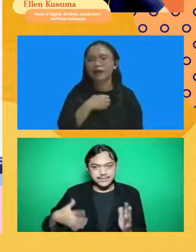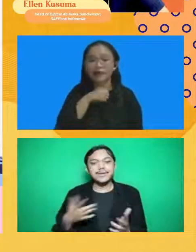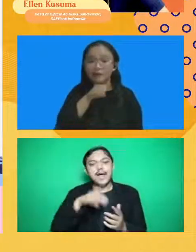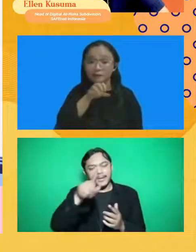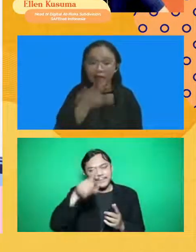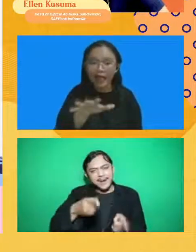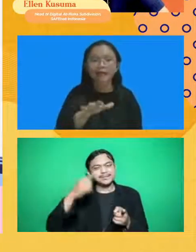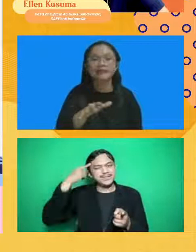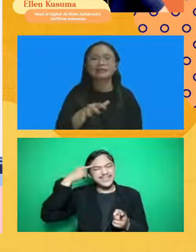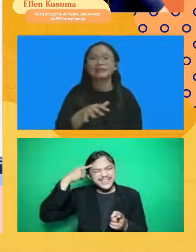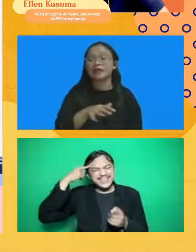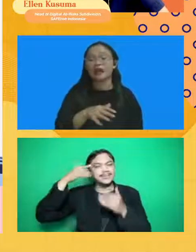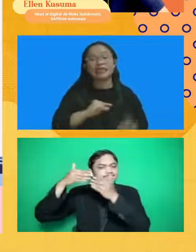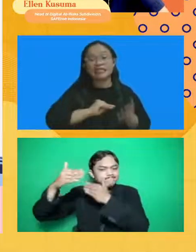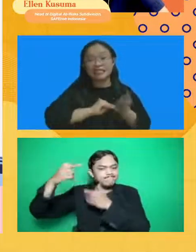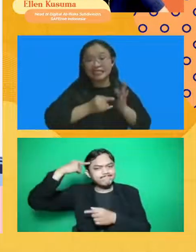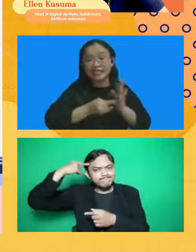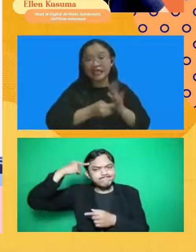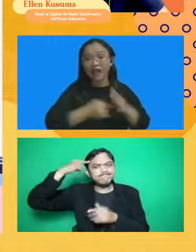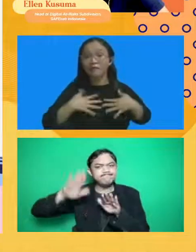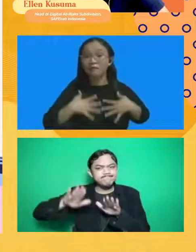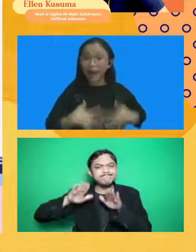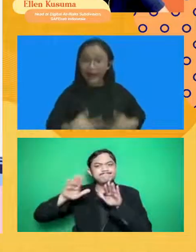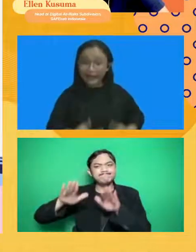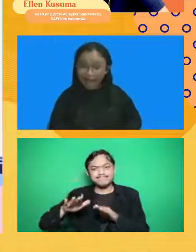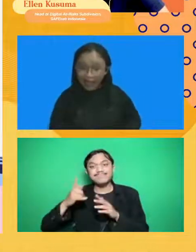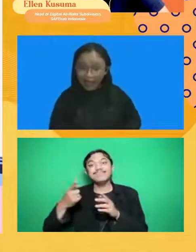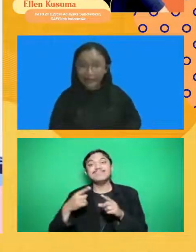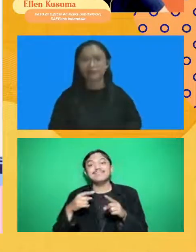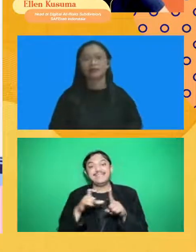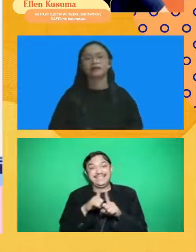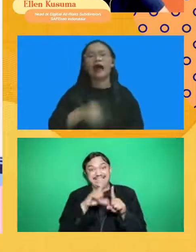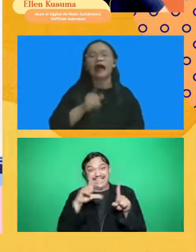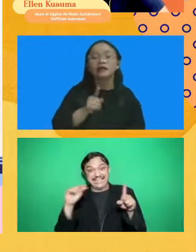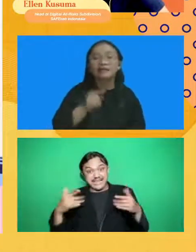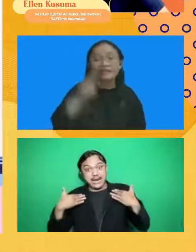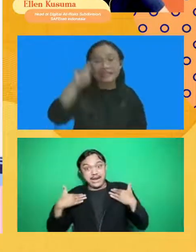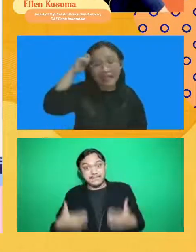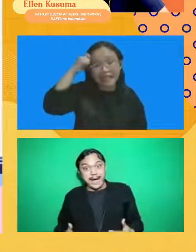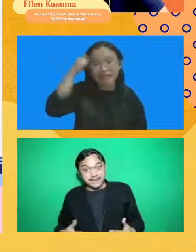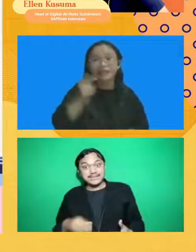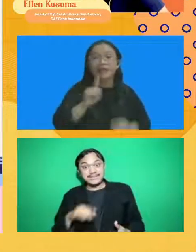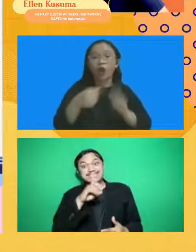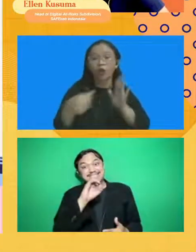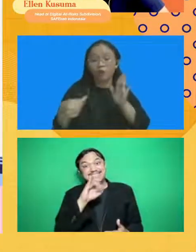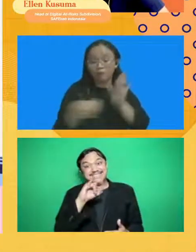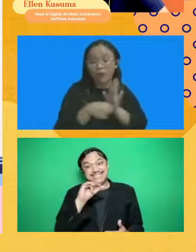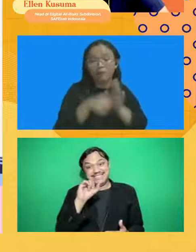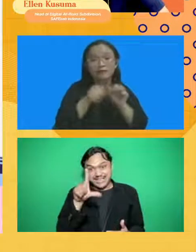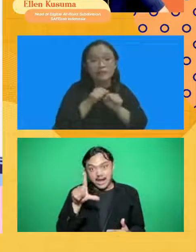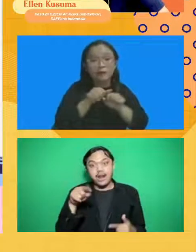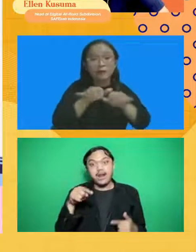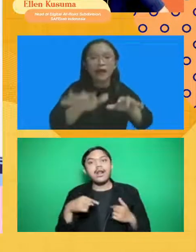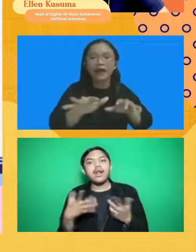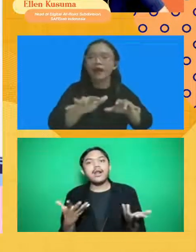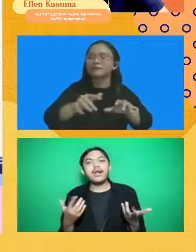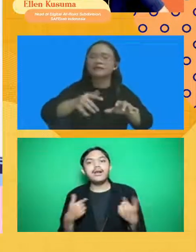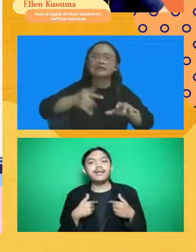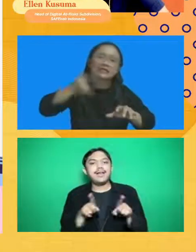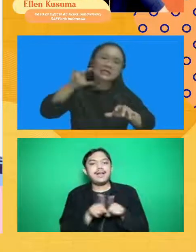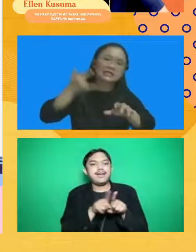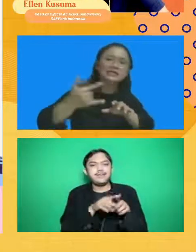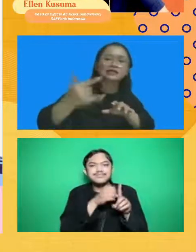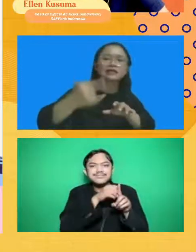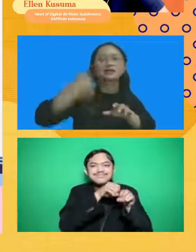body, have an everlasting quality, because we know that when it is up in the digital space, it could